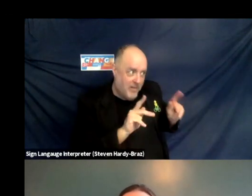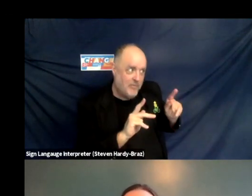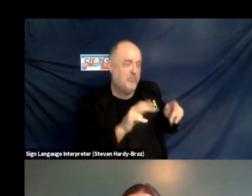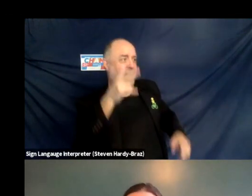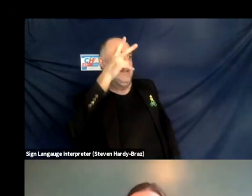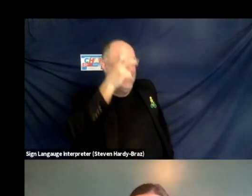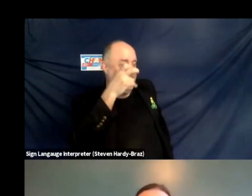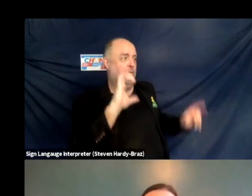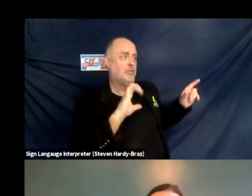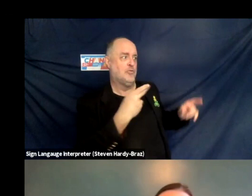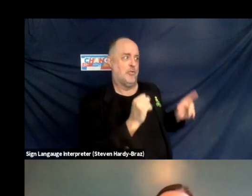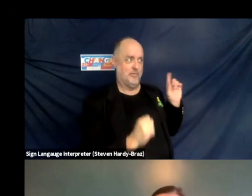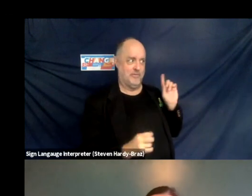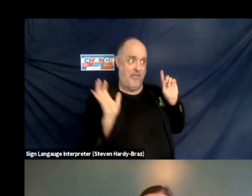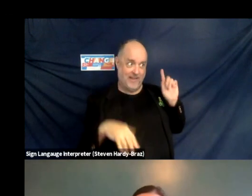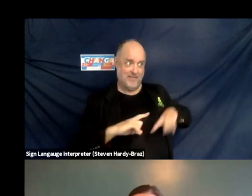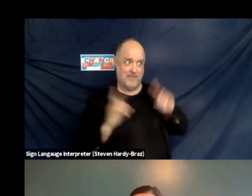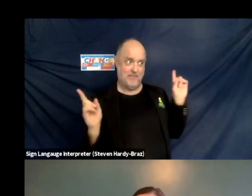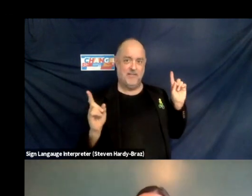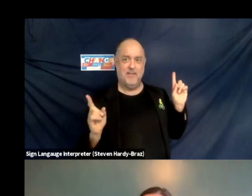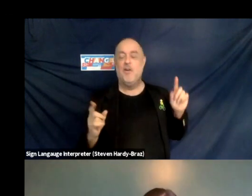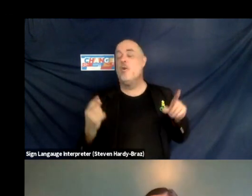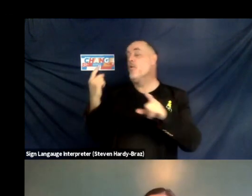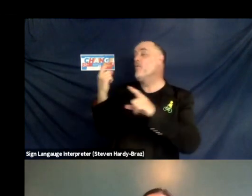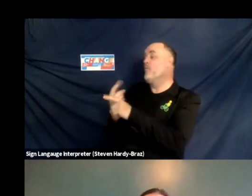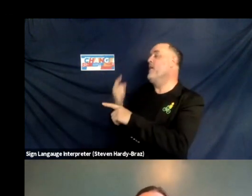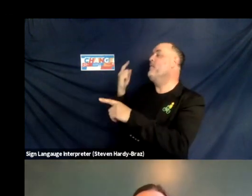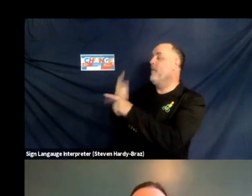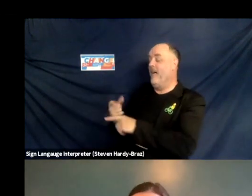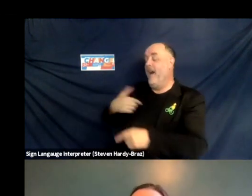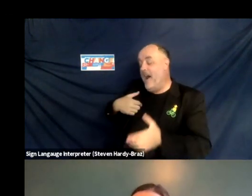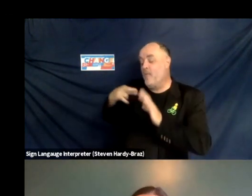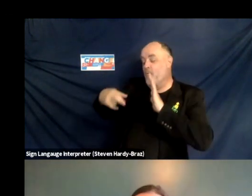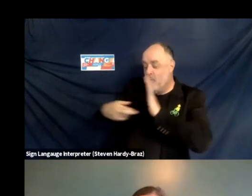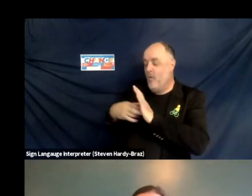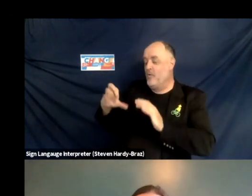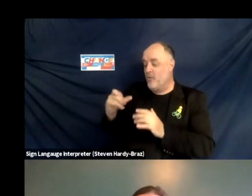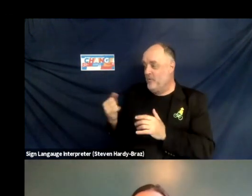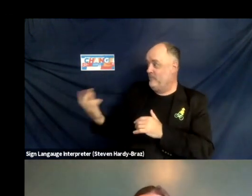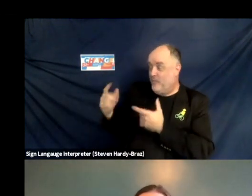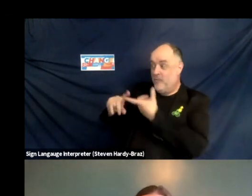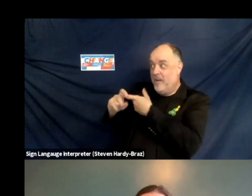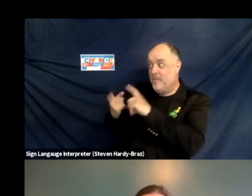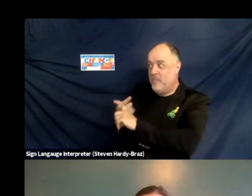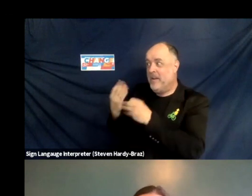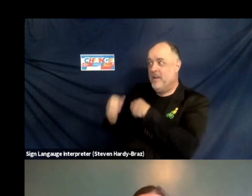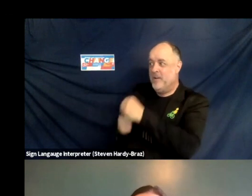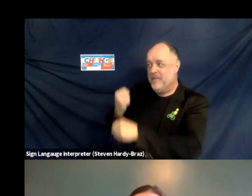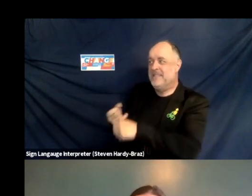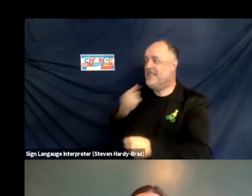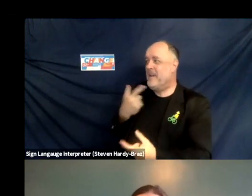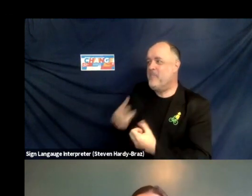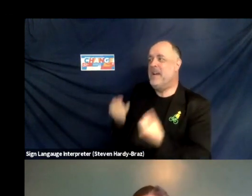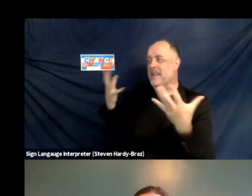what I mean? You know, I have a role in making sure that Charles Brown, who I've been friends with absolutely. For years and is saying amazing things, I'm like,